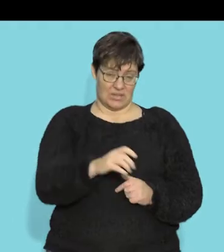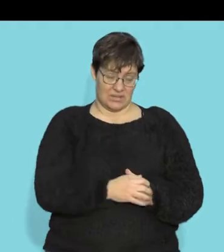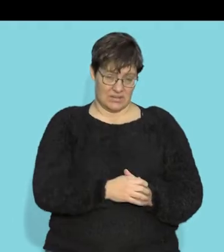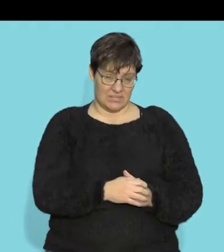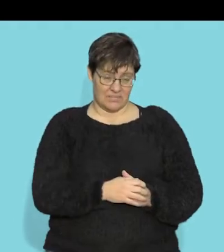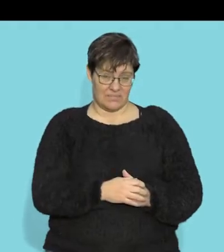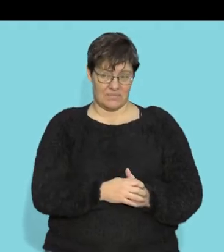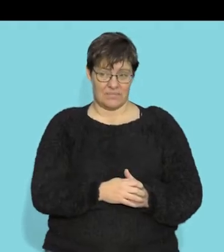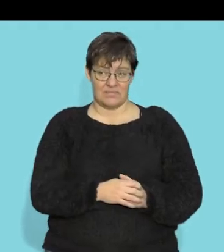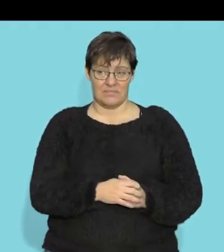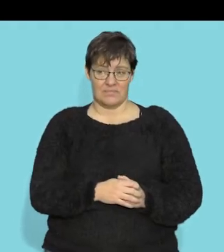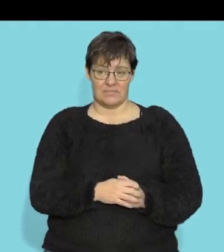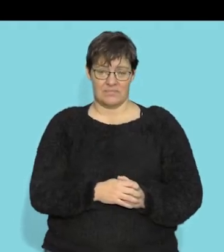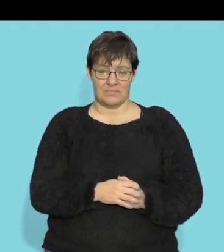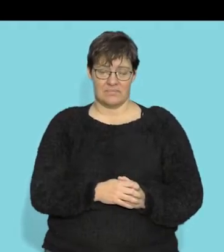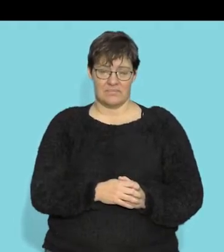question.